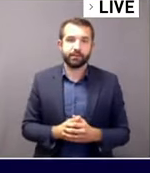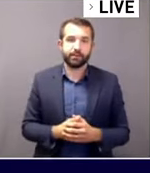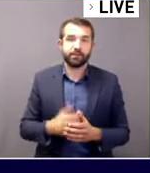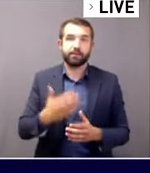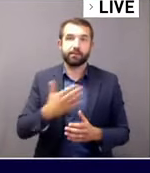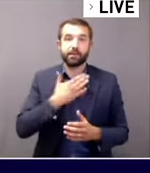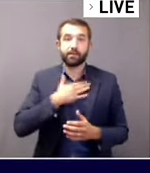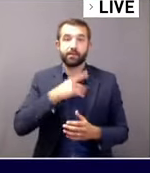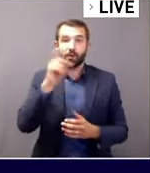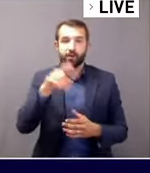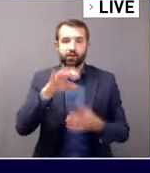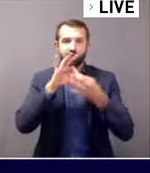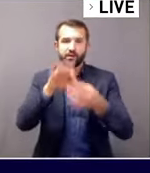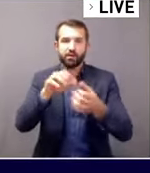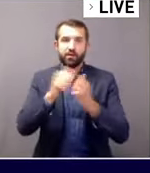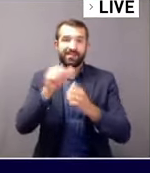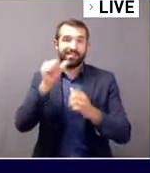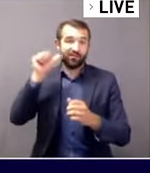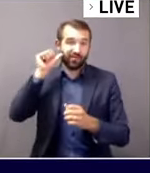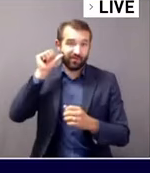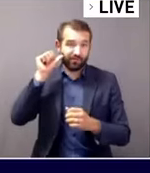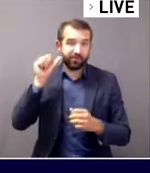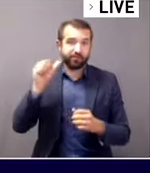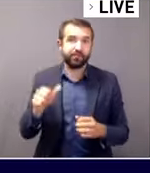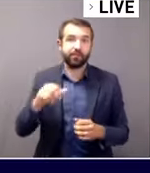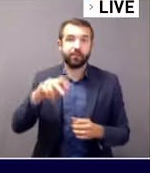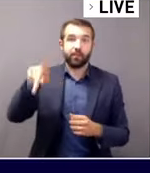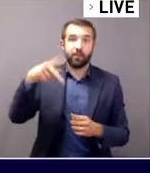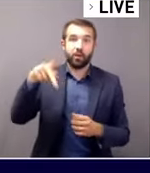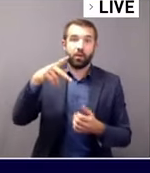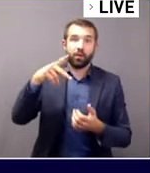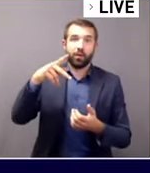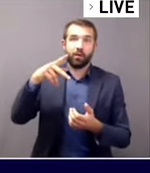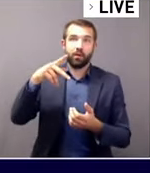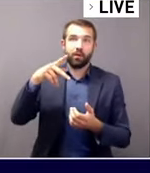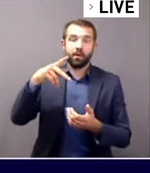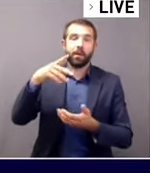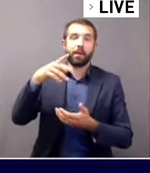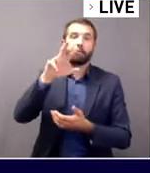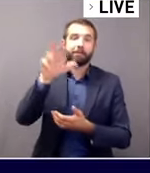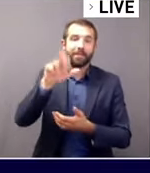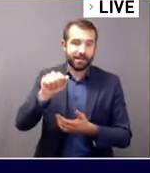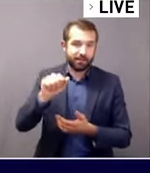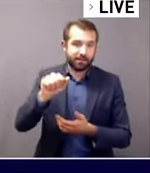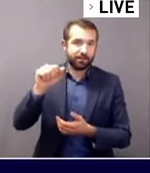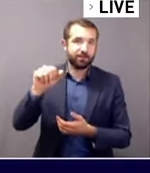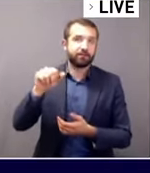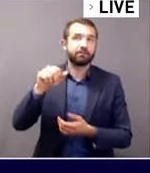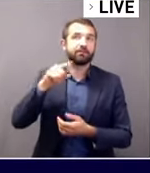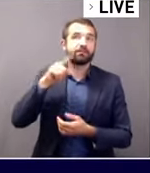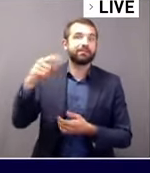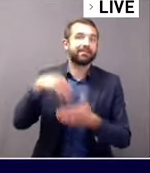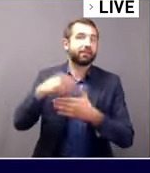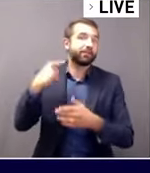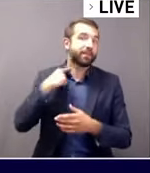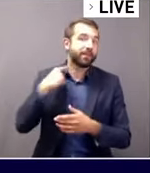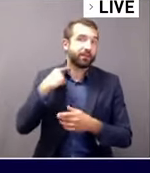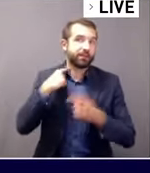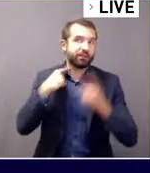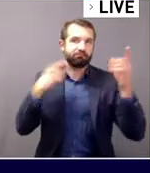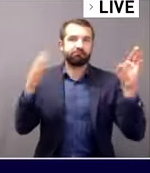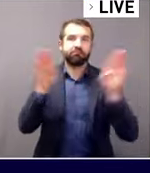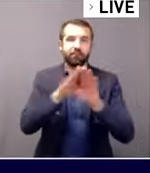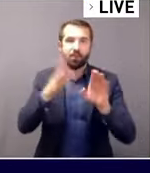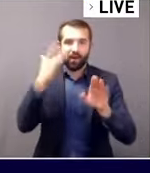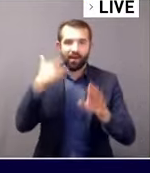around yesterday, the Portland Pie Company pizza shop in Bangor closed down because they said that they had one confirmed